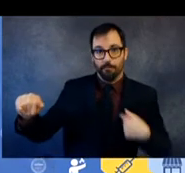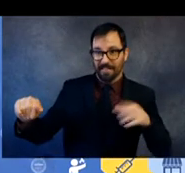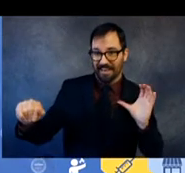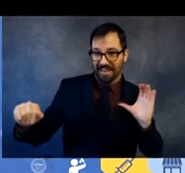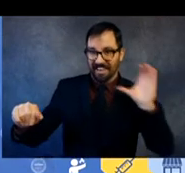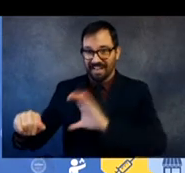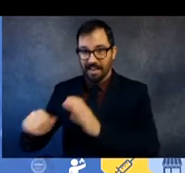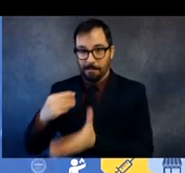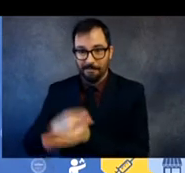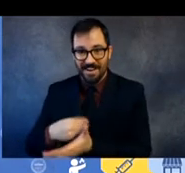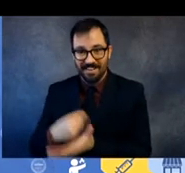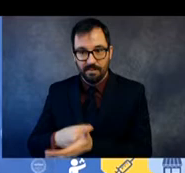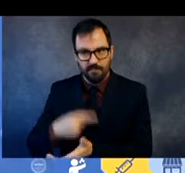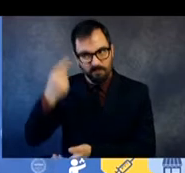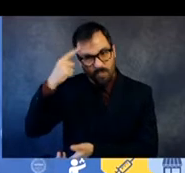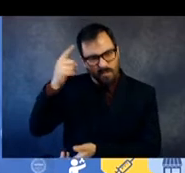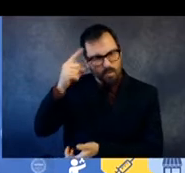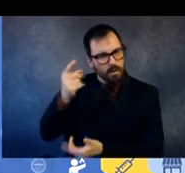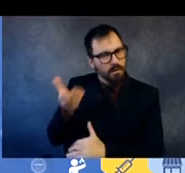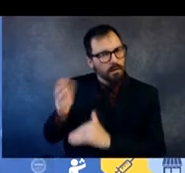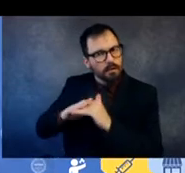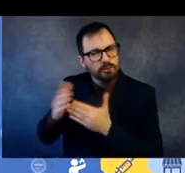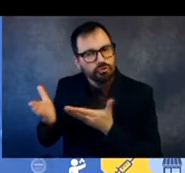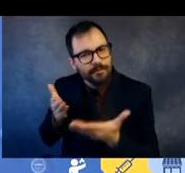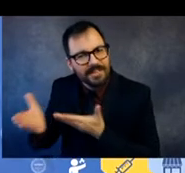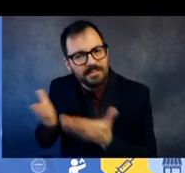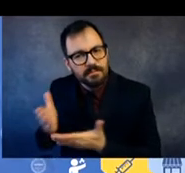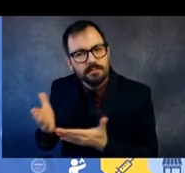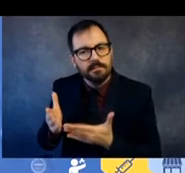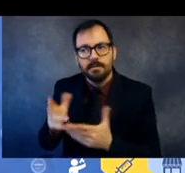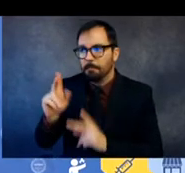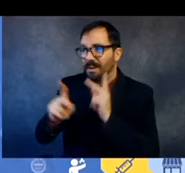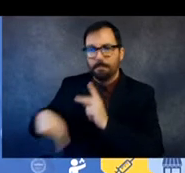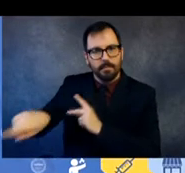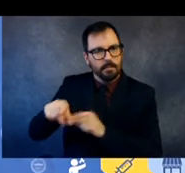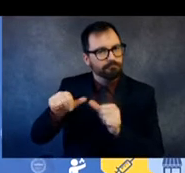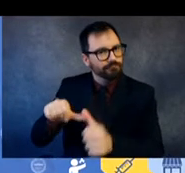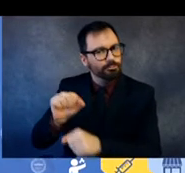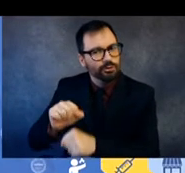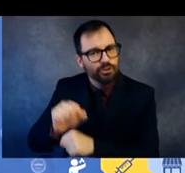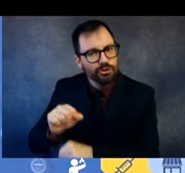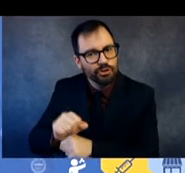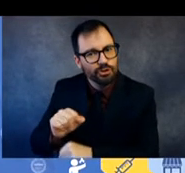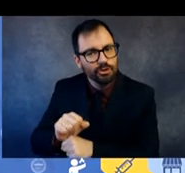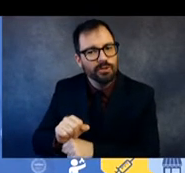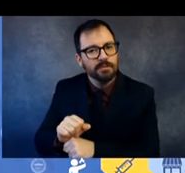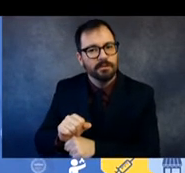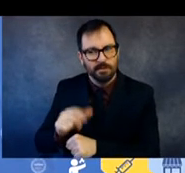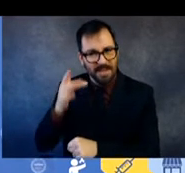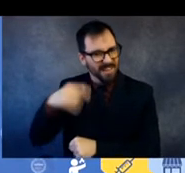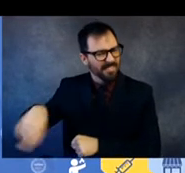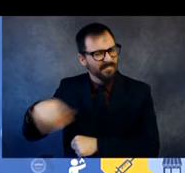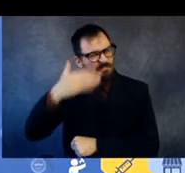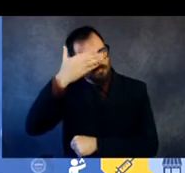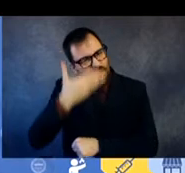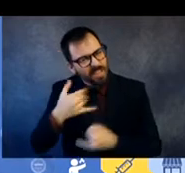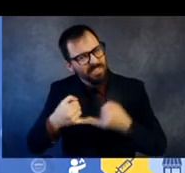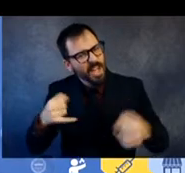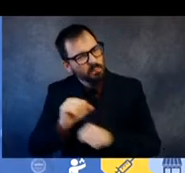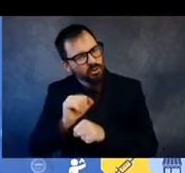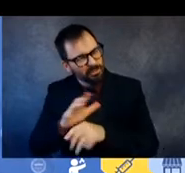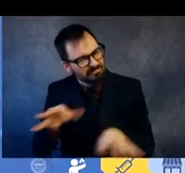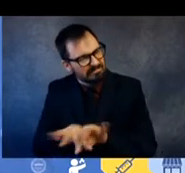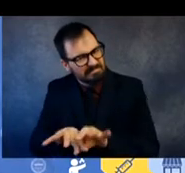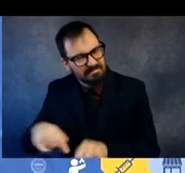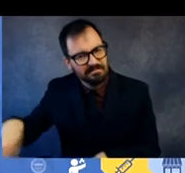for the purpose of providing services and keeping people employed. These transportation workers are frontline